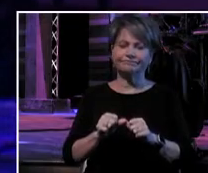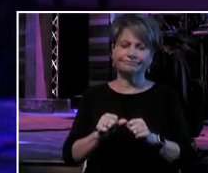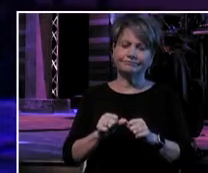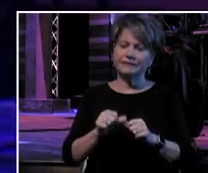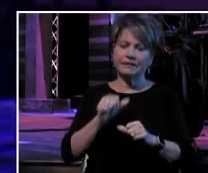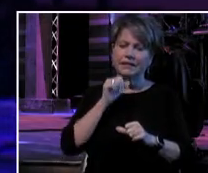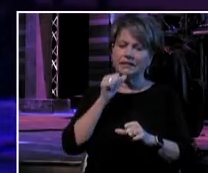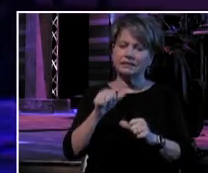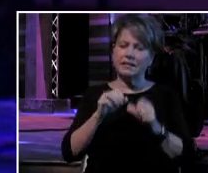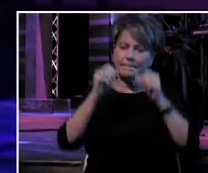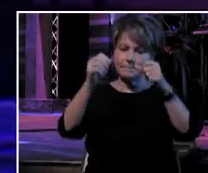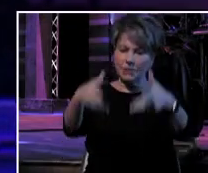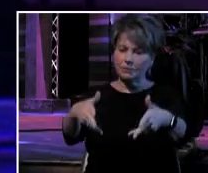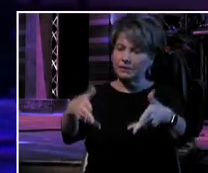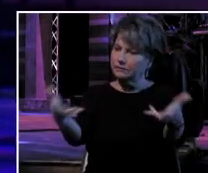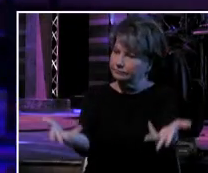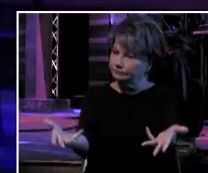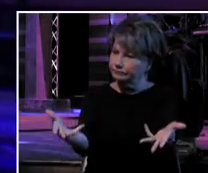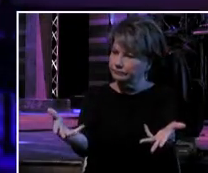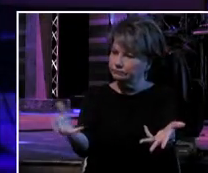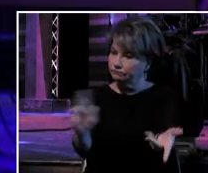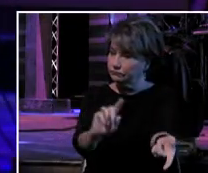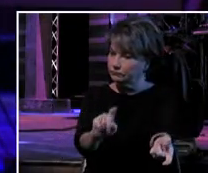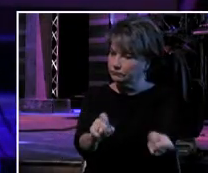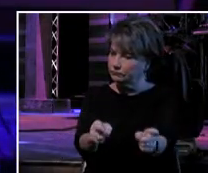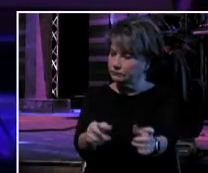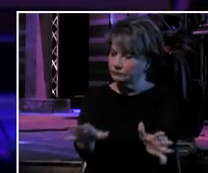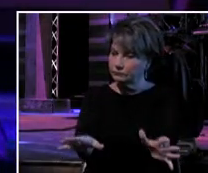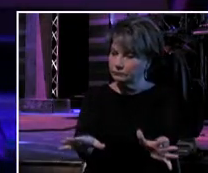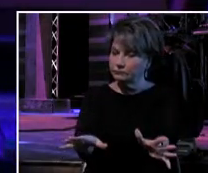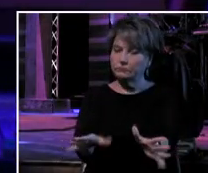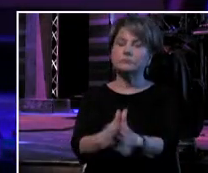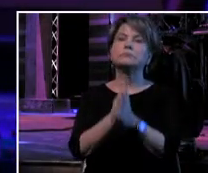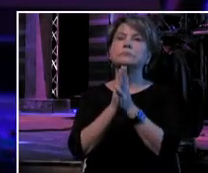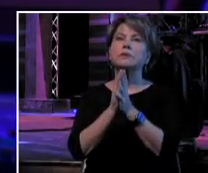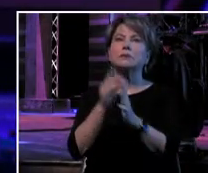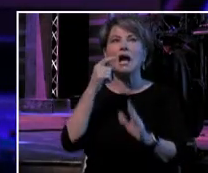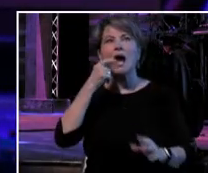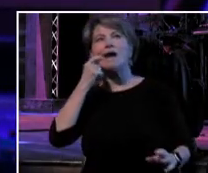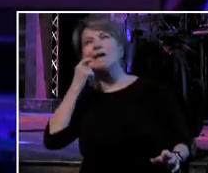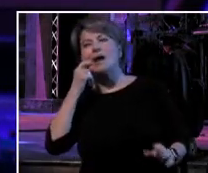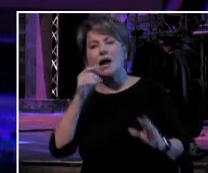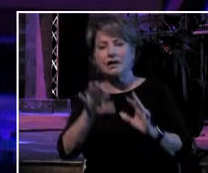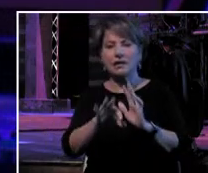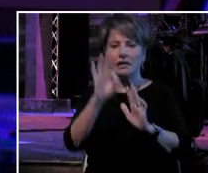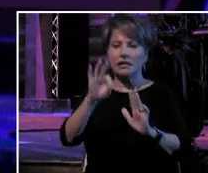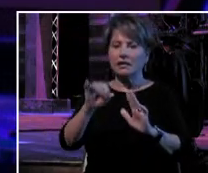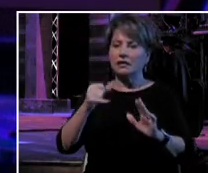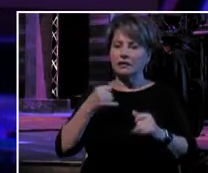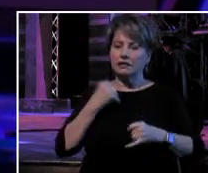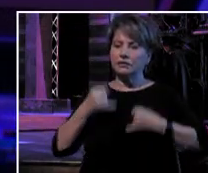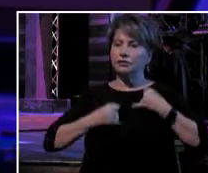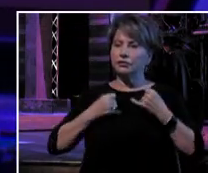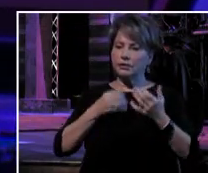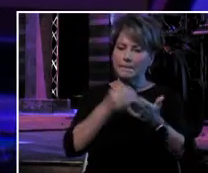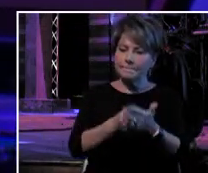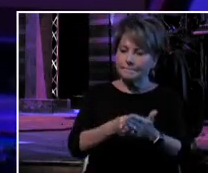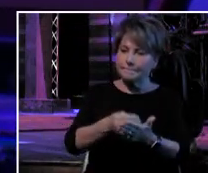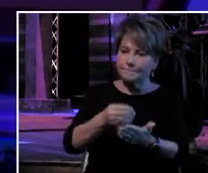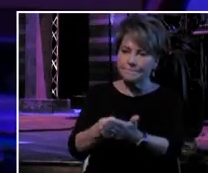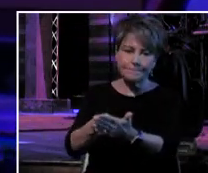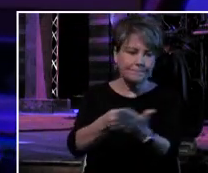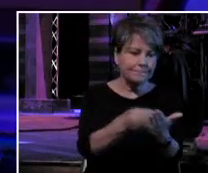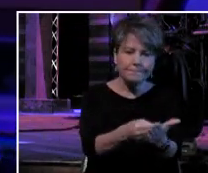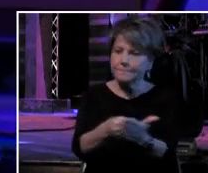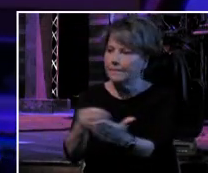you've got to keep doing that. I mean, you know it, many of us who are consumers and we're addicted to finding joy in our next purchase, you know? And